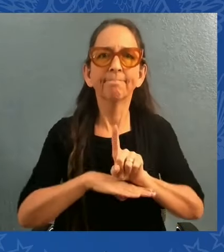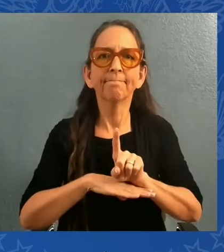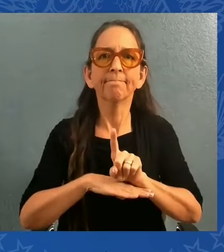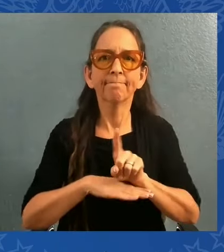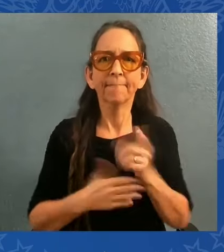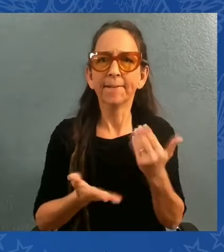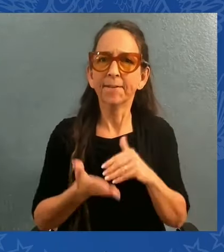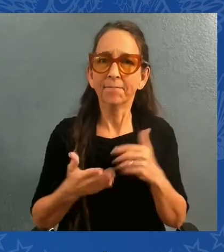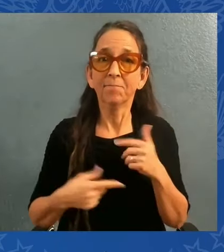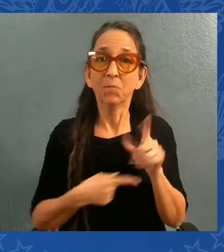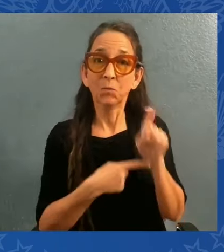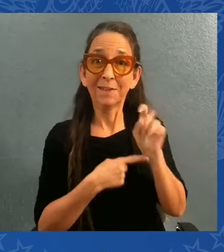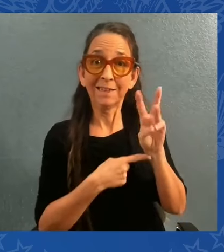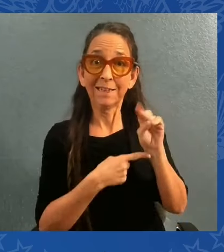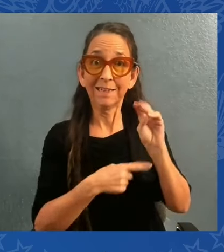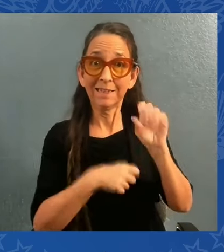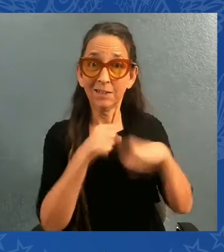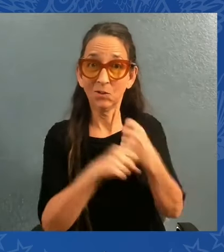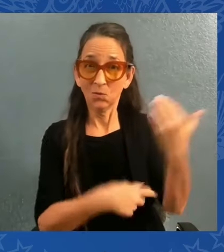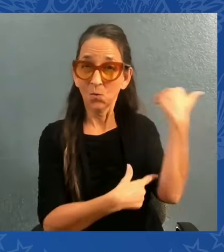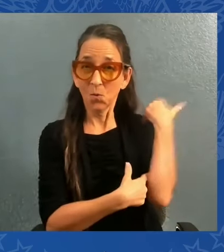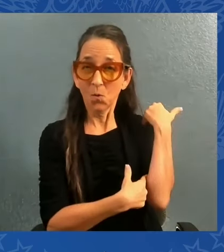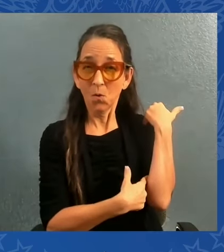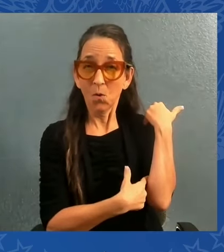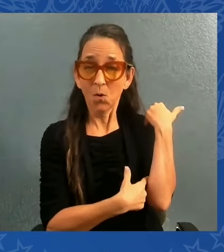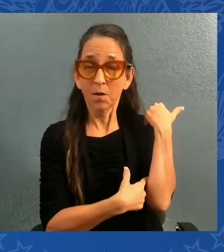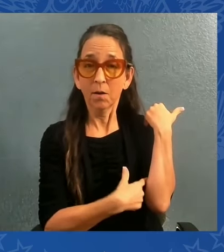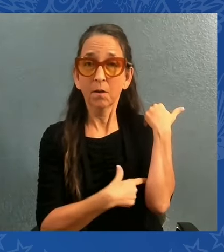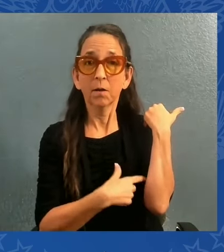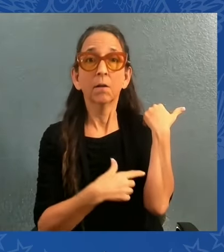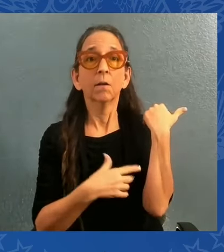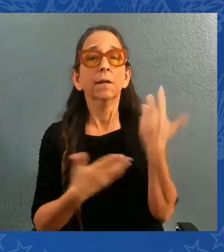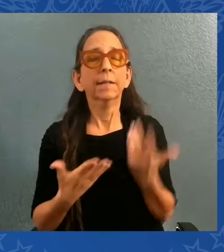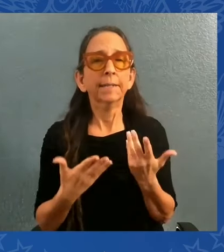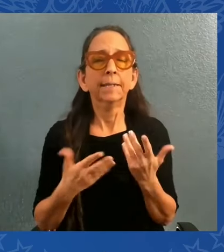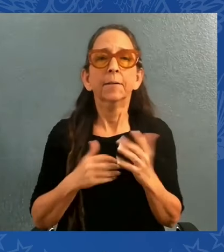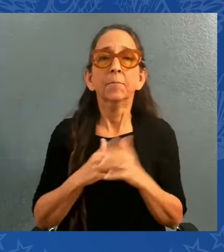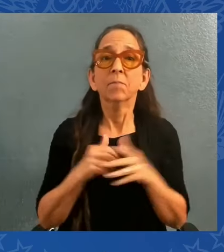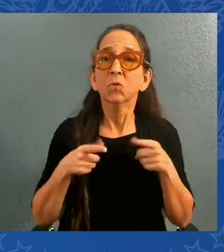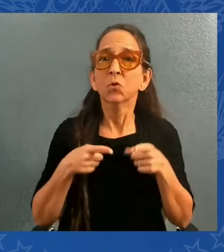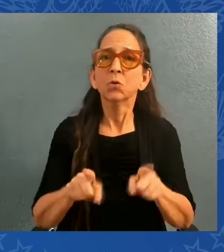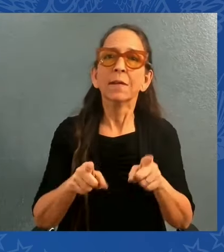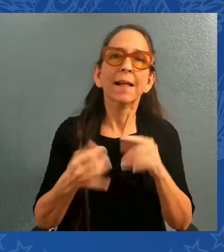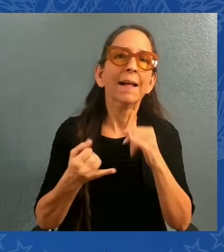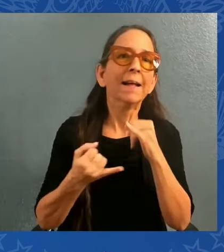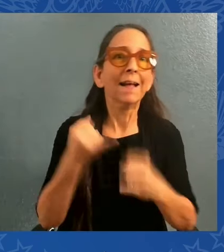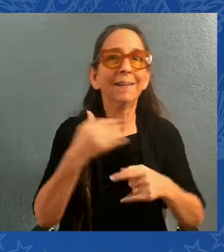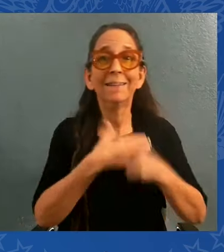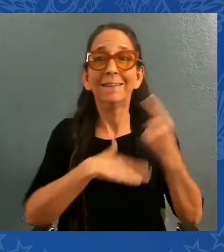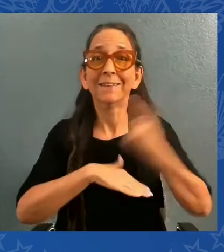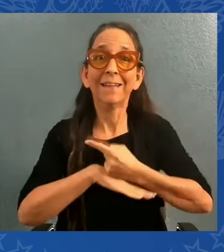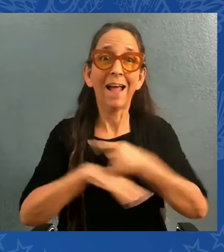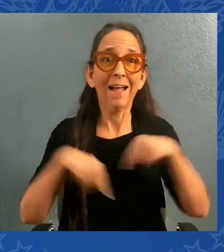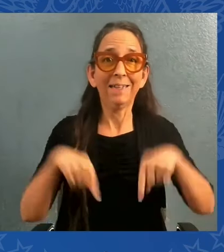ago, during what would become his final days in office, President Abraham Lincoln